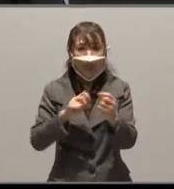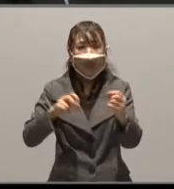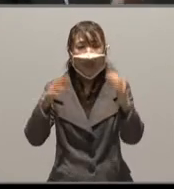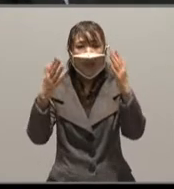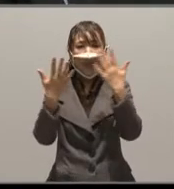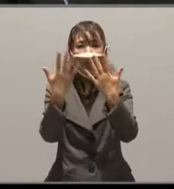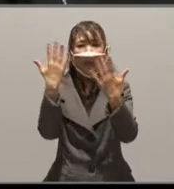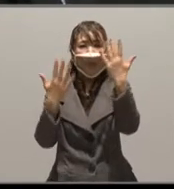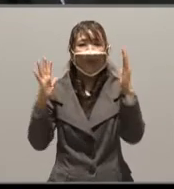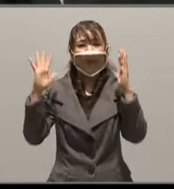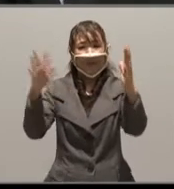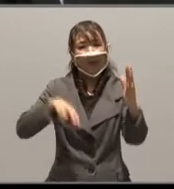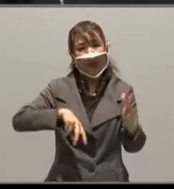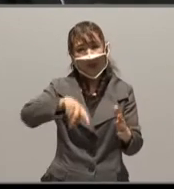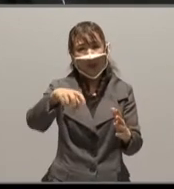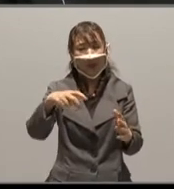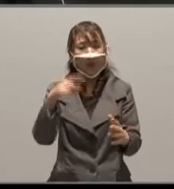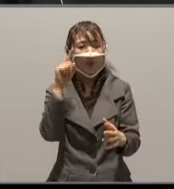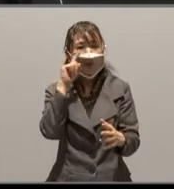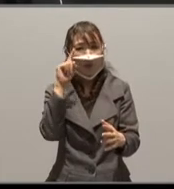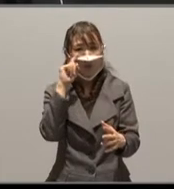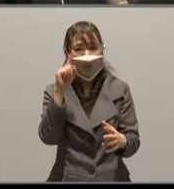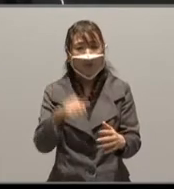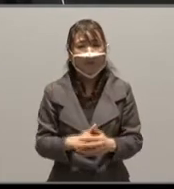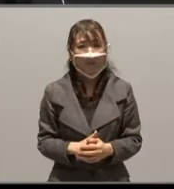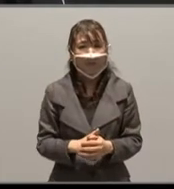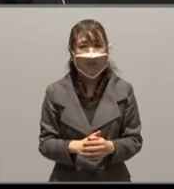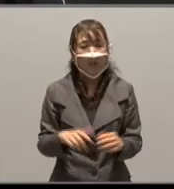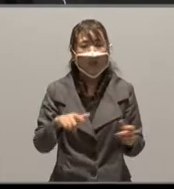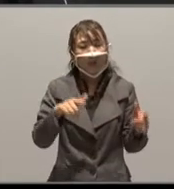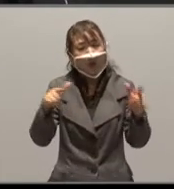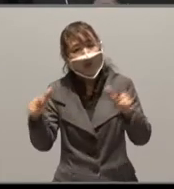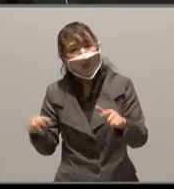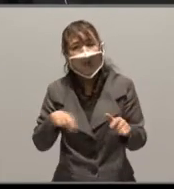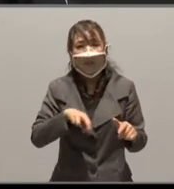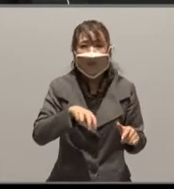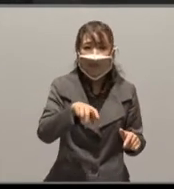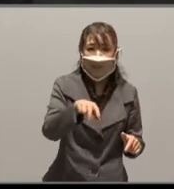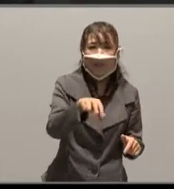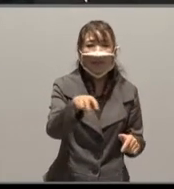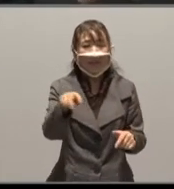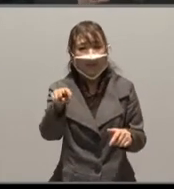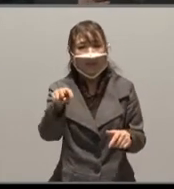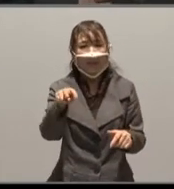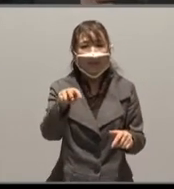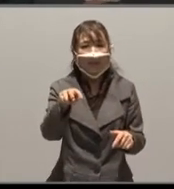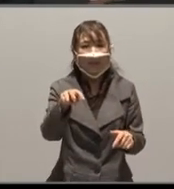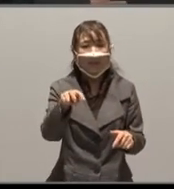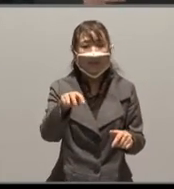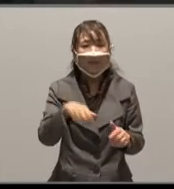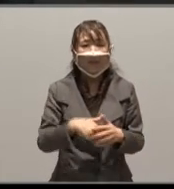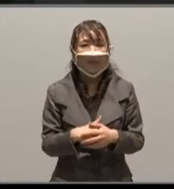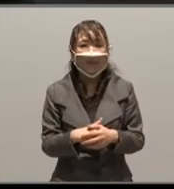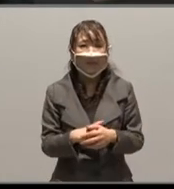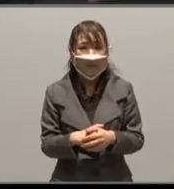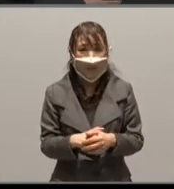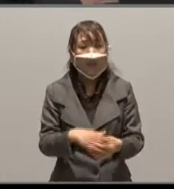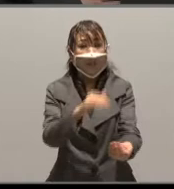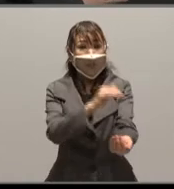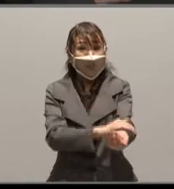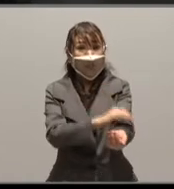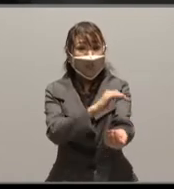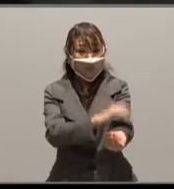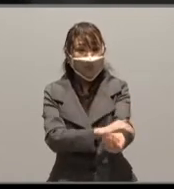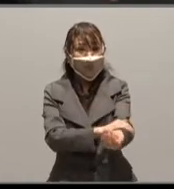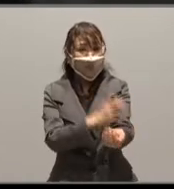targeting people who have hypertension but not treated with antihypertensives, we did this experiment, slow walk in the forest. And